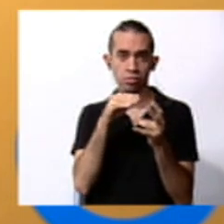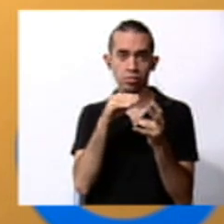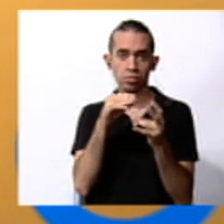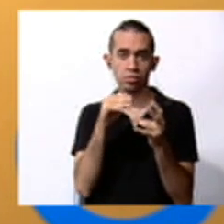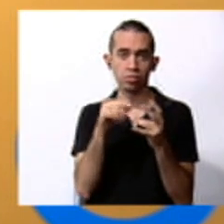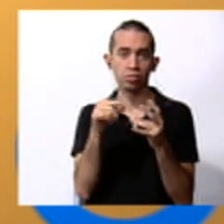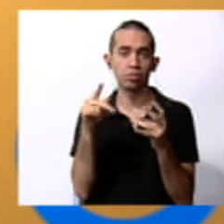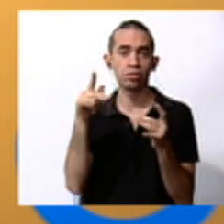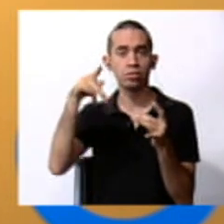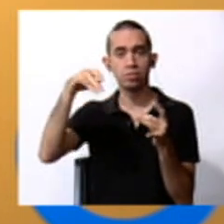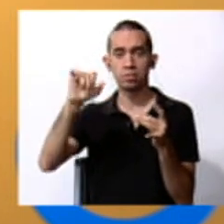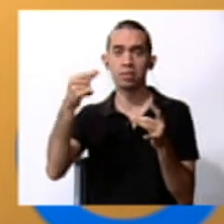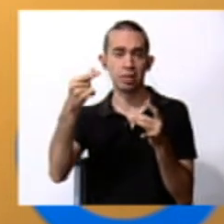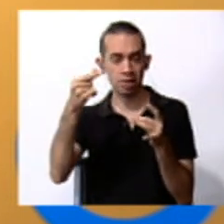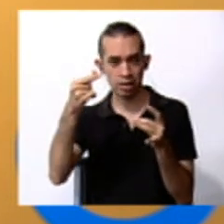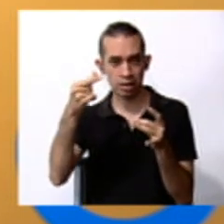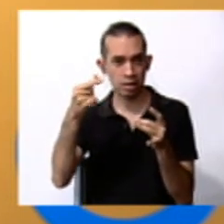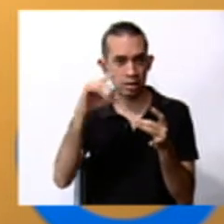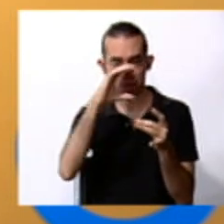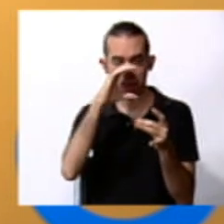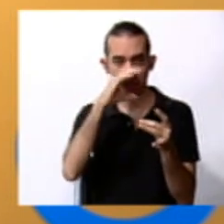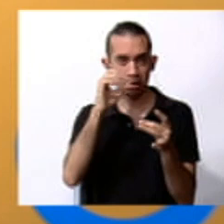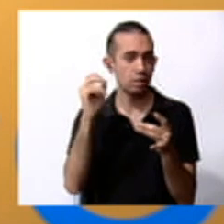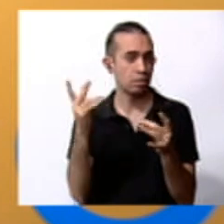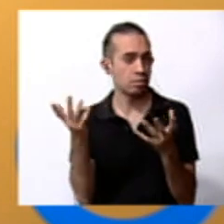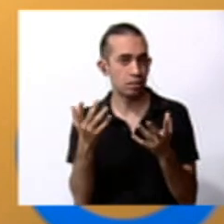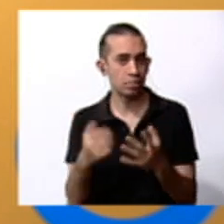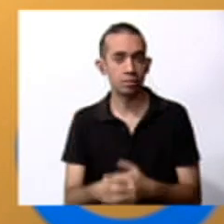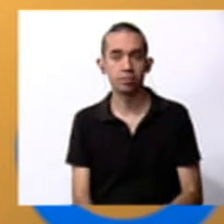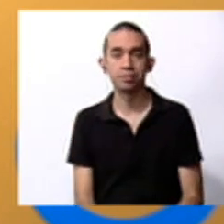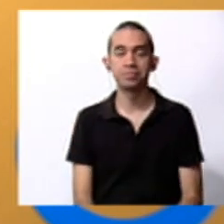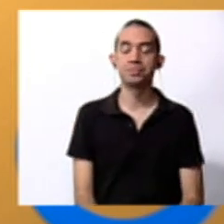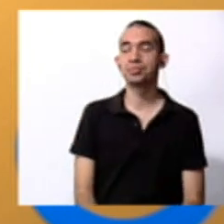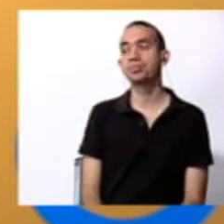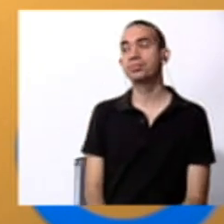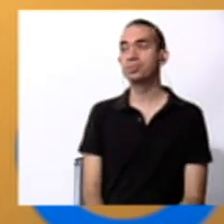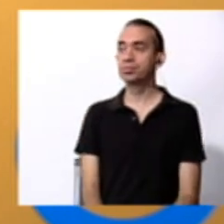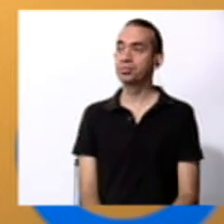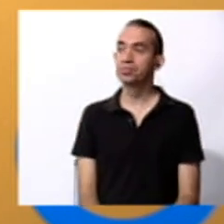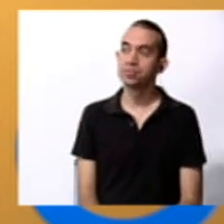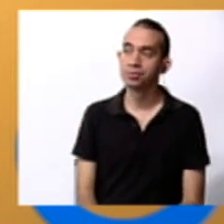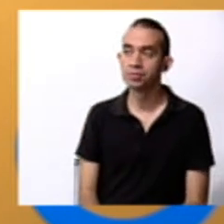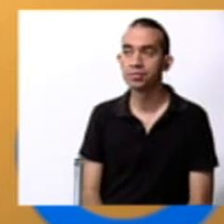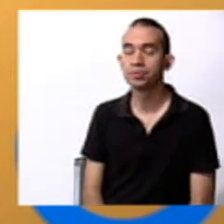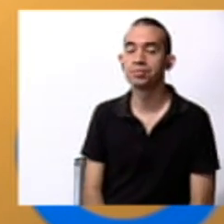Is it a pig? Okay. Well, it